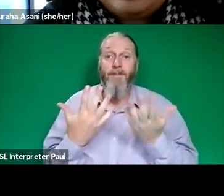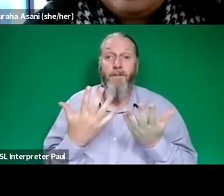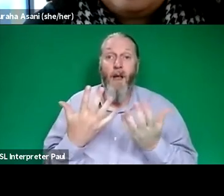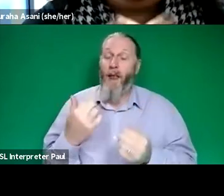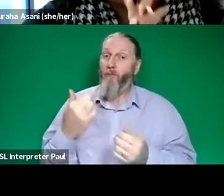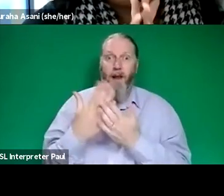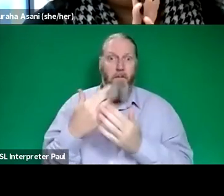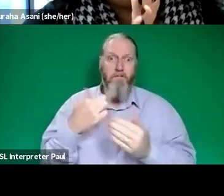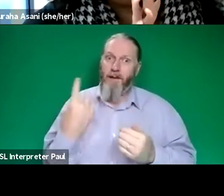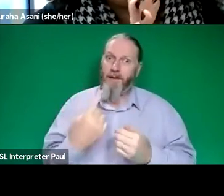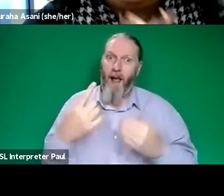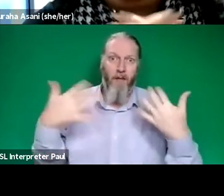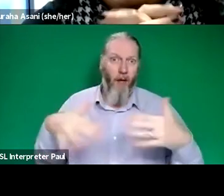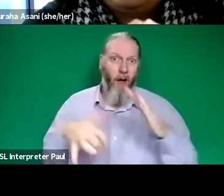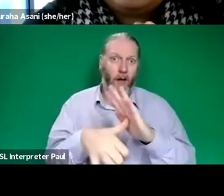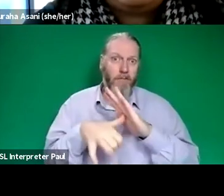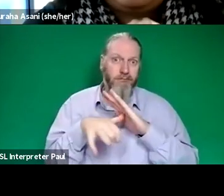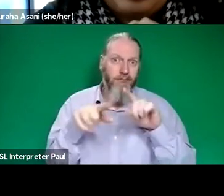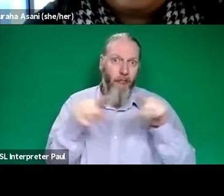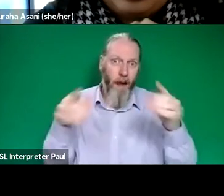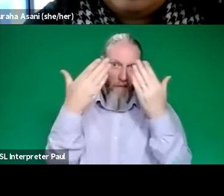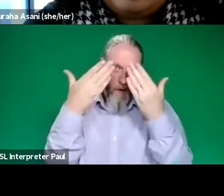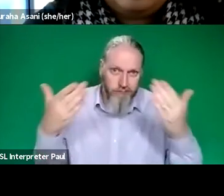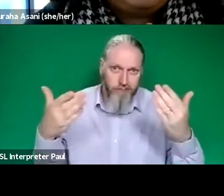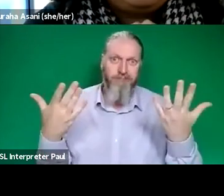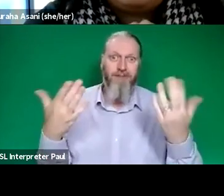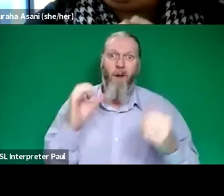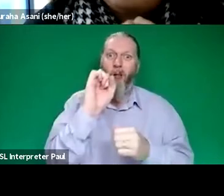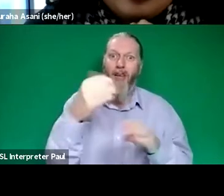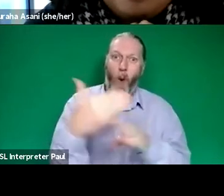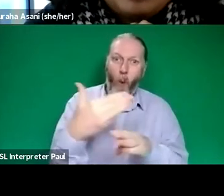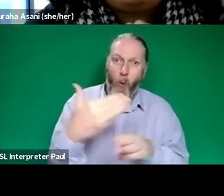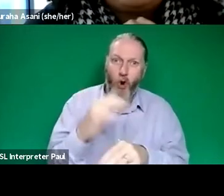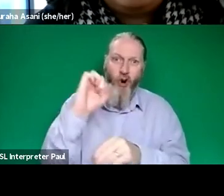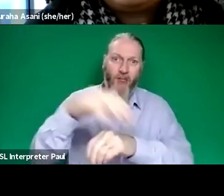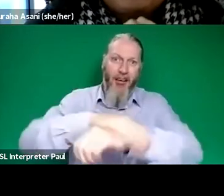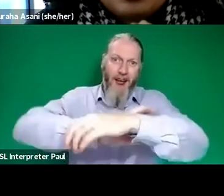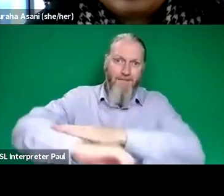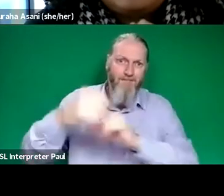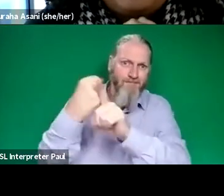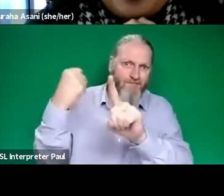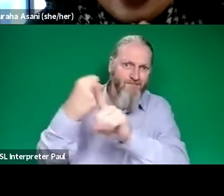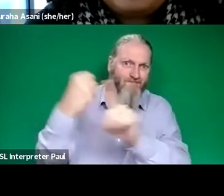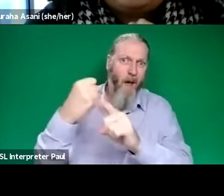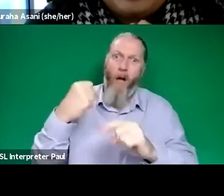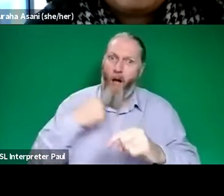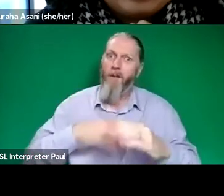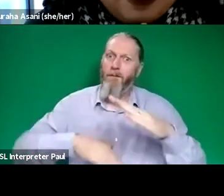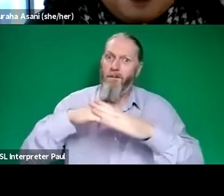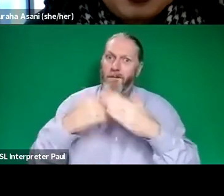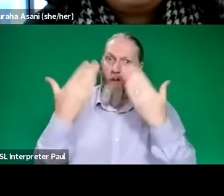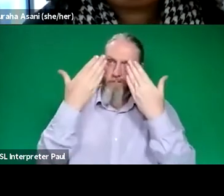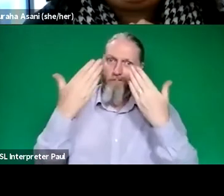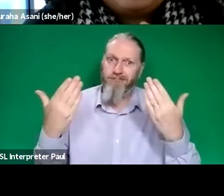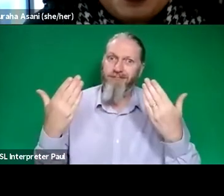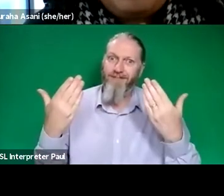admire greatly. They're people whose work and activism I admire greatly. I love them and I very much want for them to feel